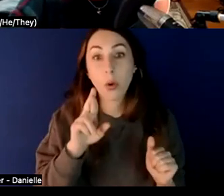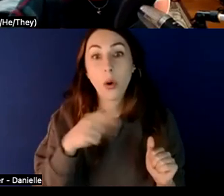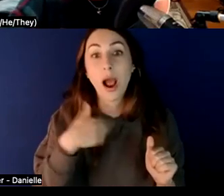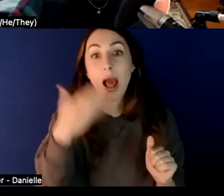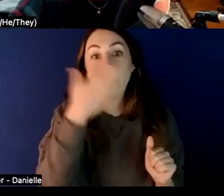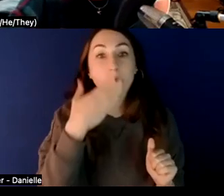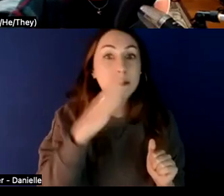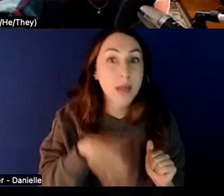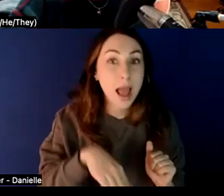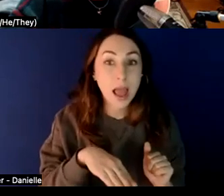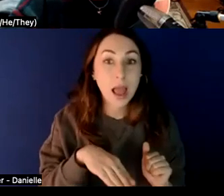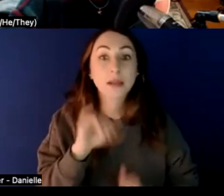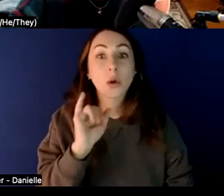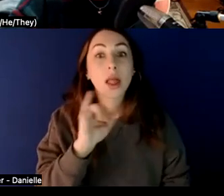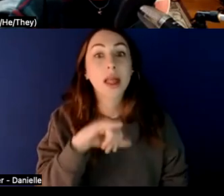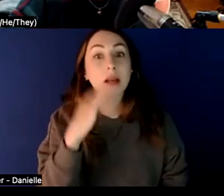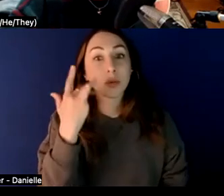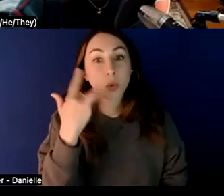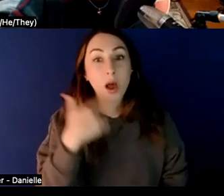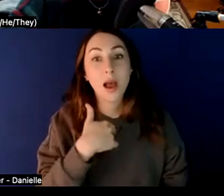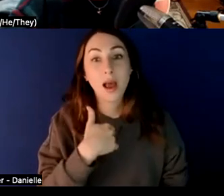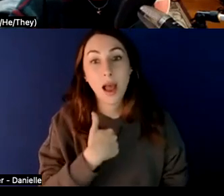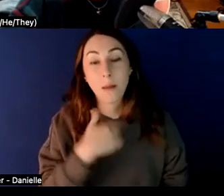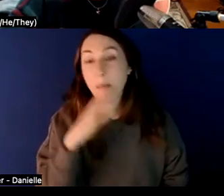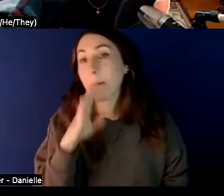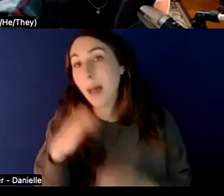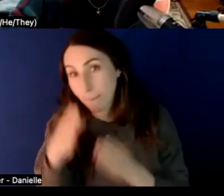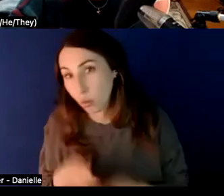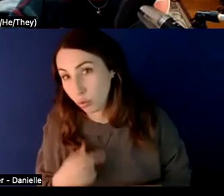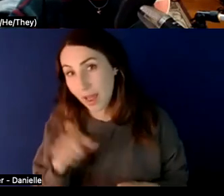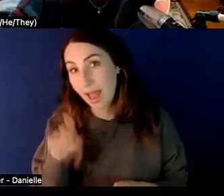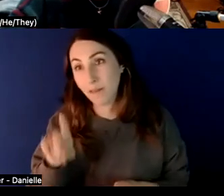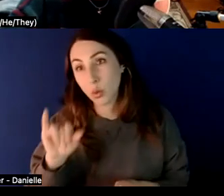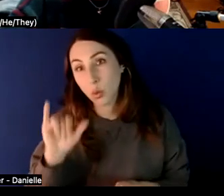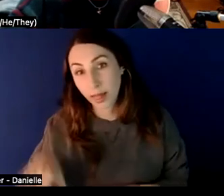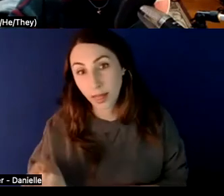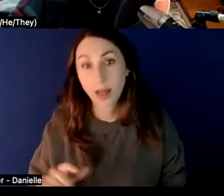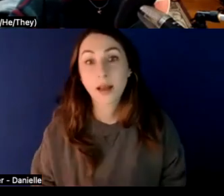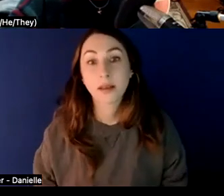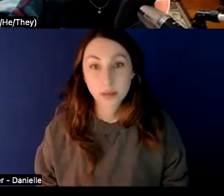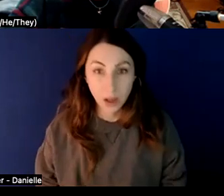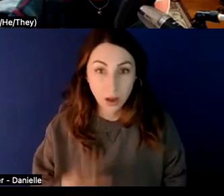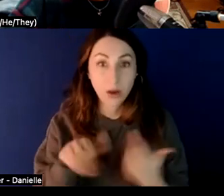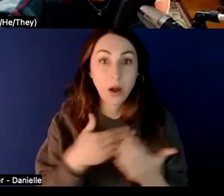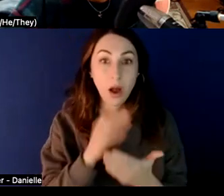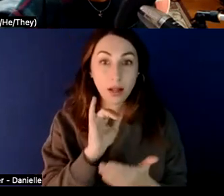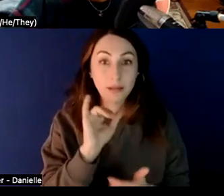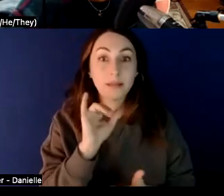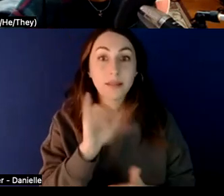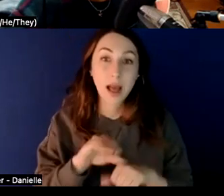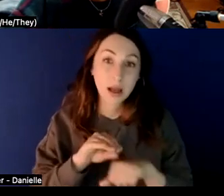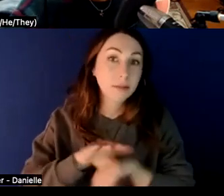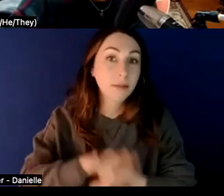people must be, so this is why I had to do this. This is why I'm a bad person. yeah, so that all like really contributed